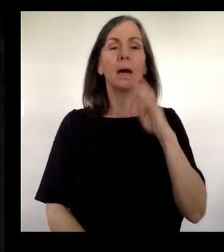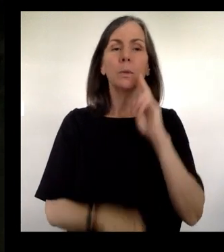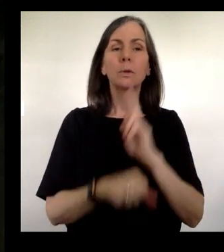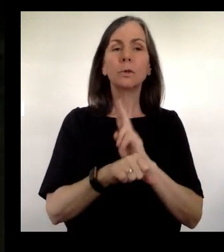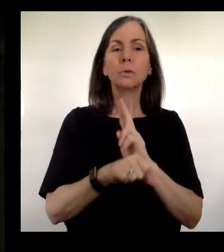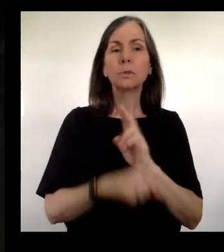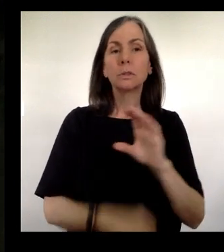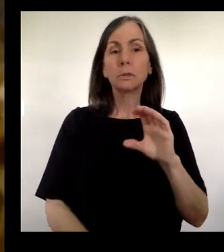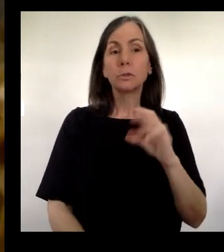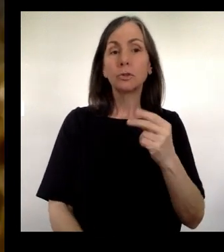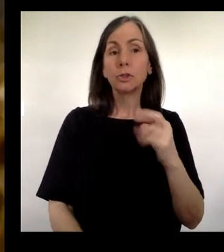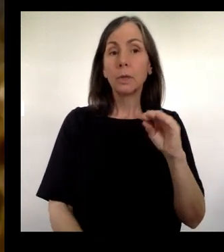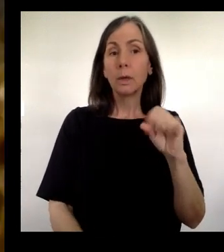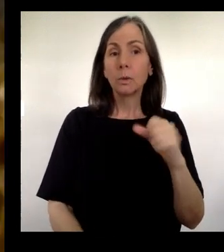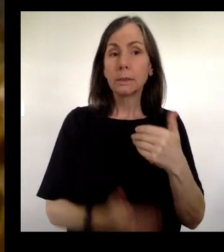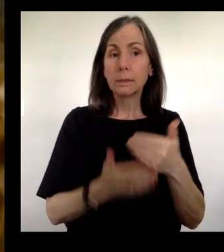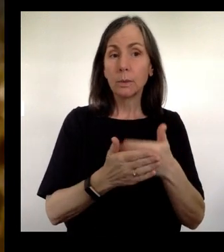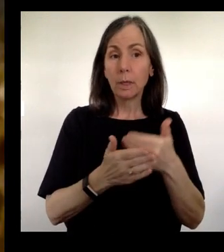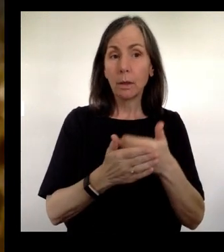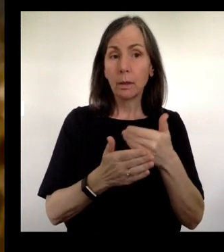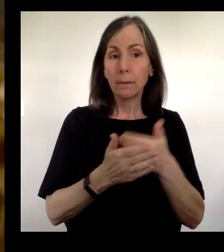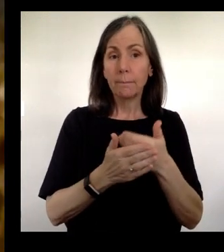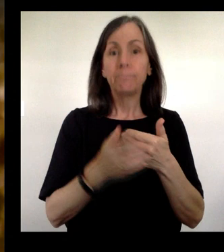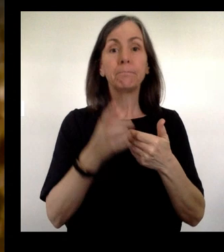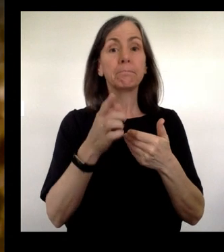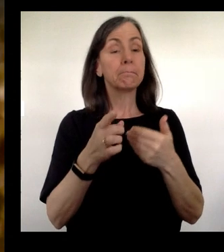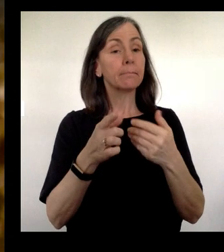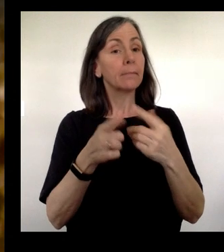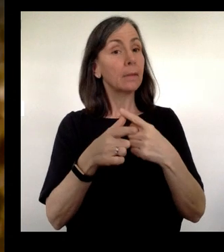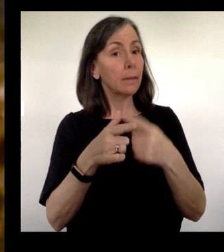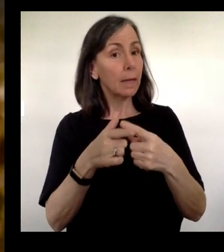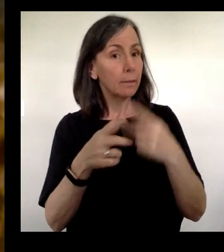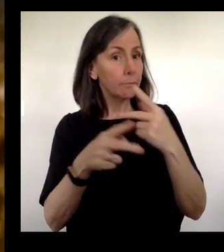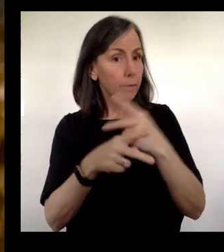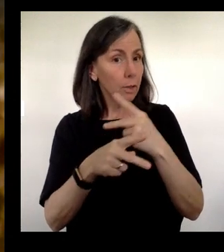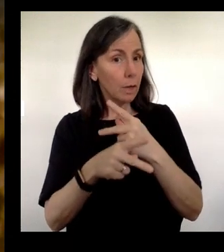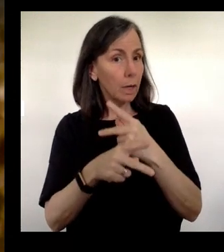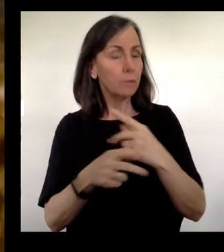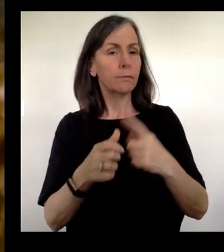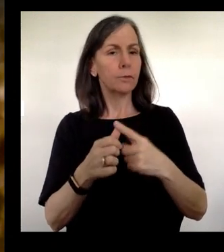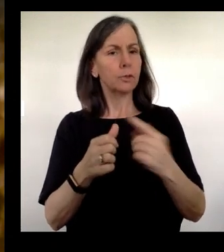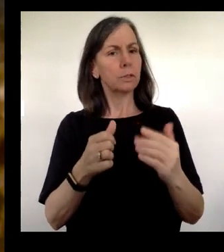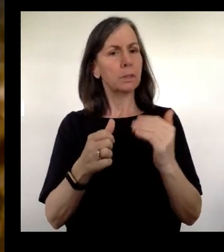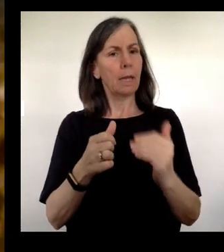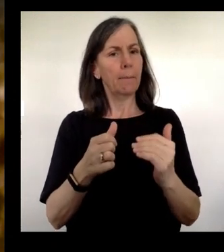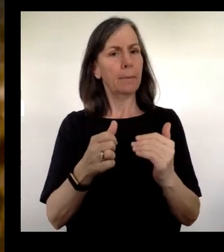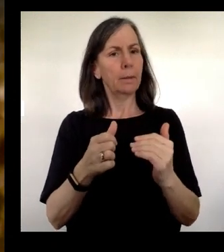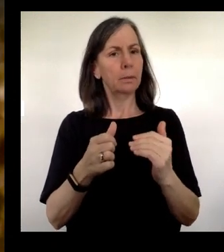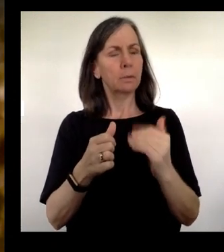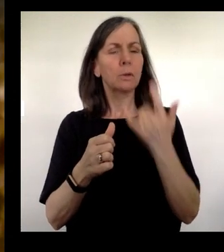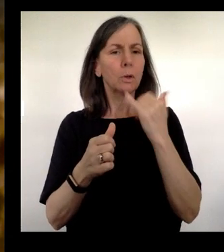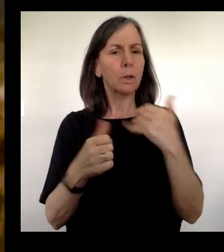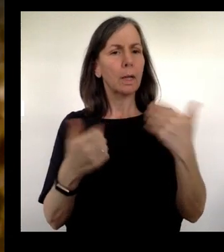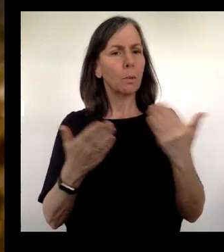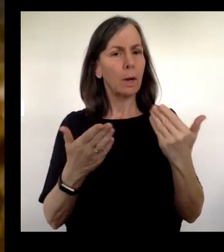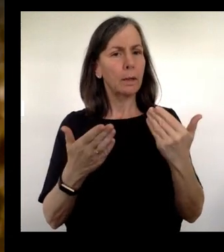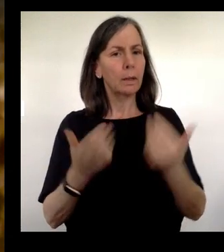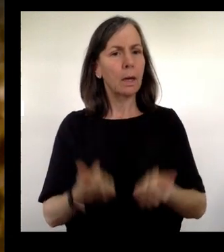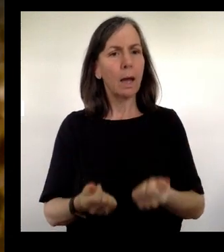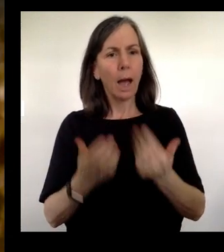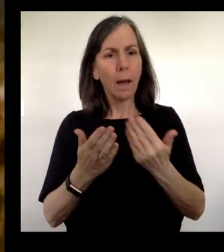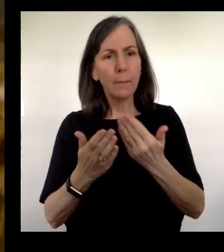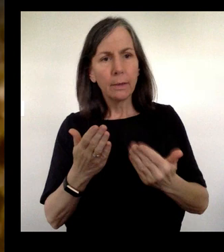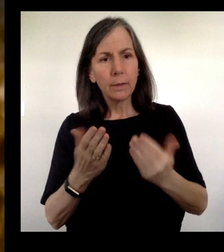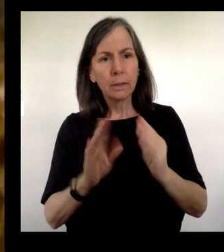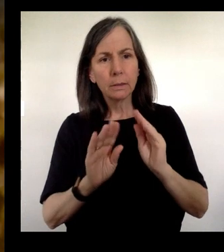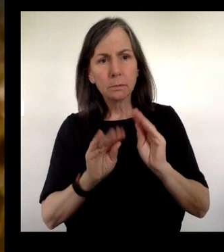in this example. Then you're going to want to figure out what is the first step of your pattern going to look like. How many items do you want